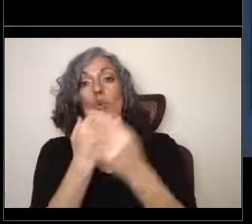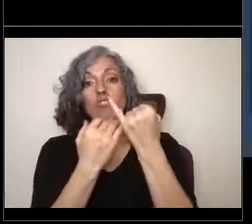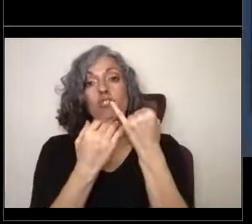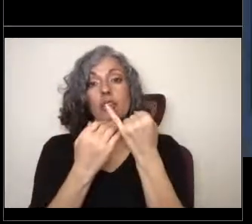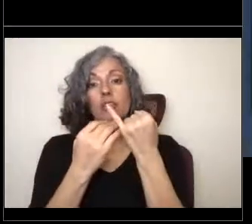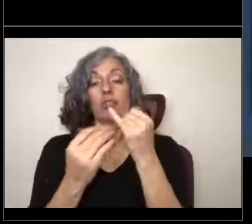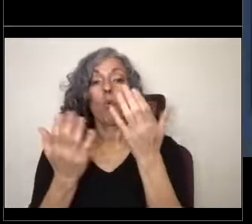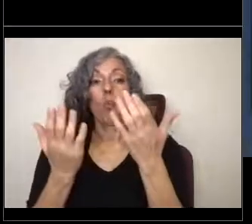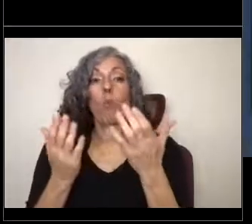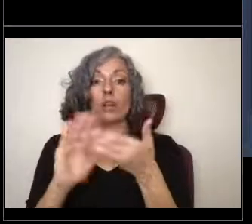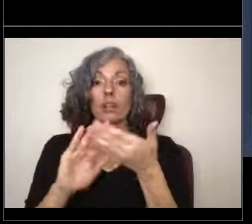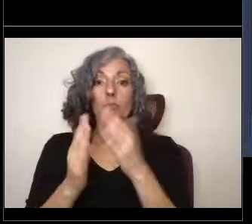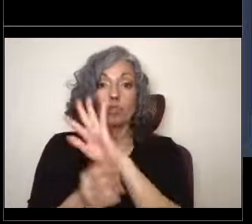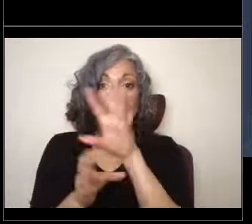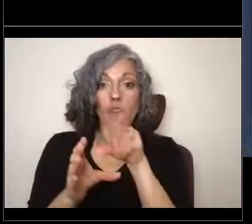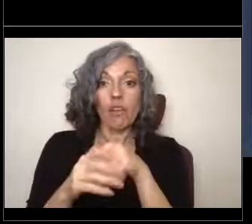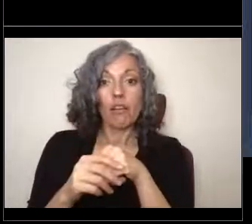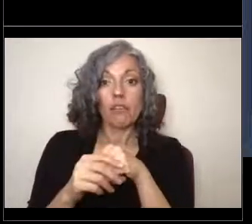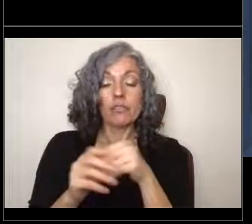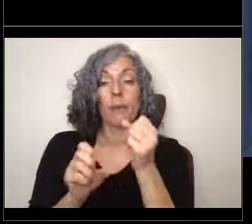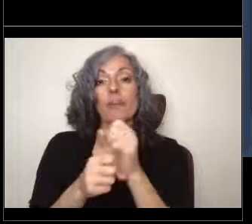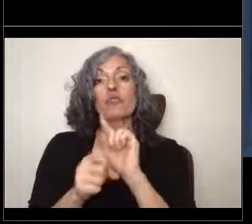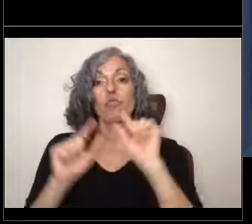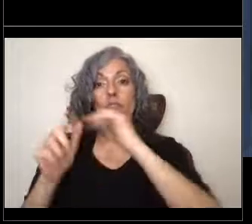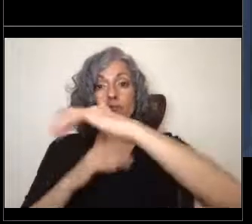sure engagement is happening at every step in the process.